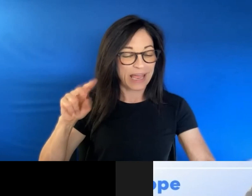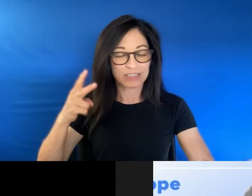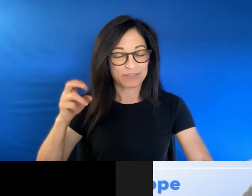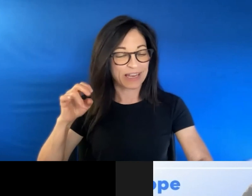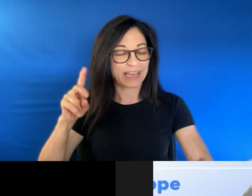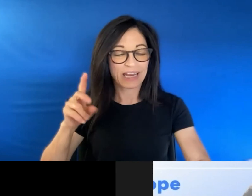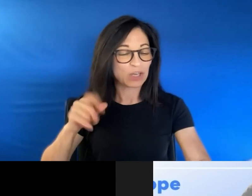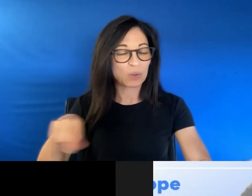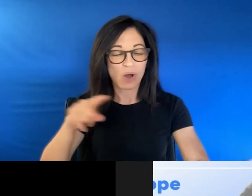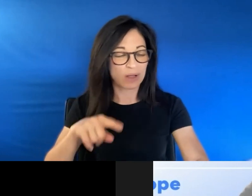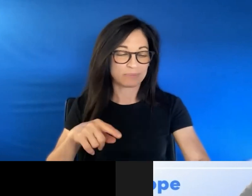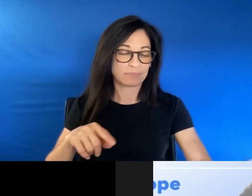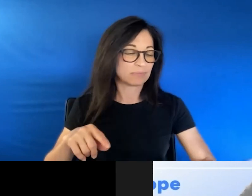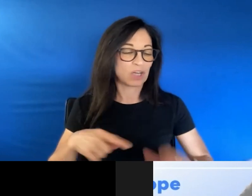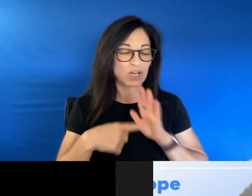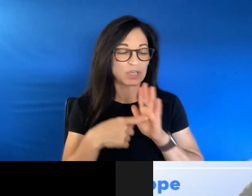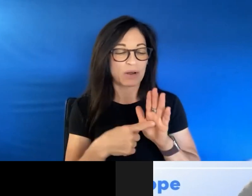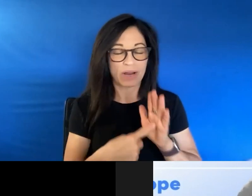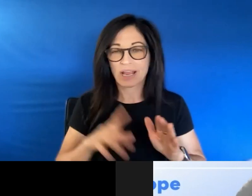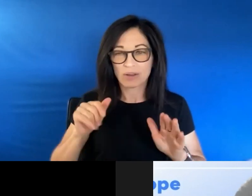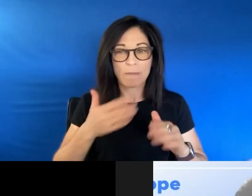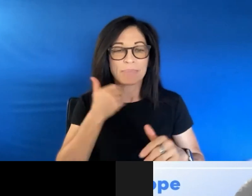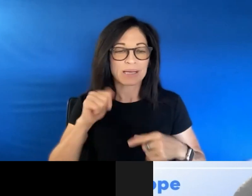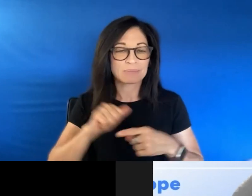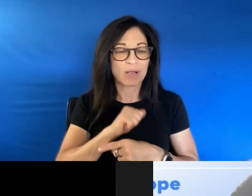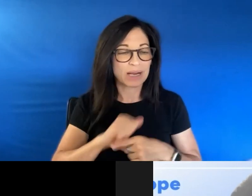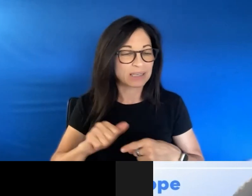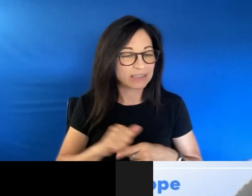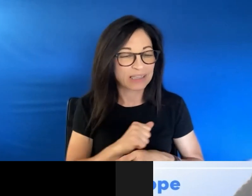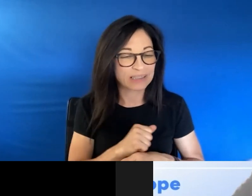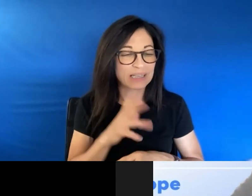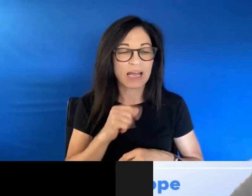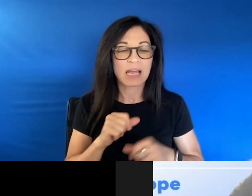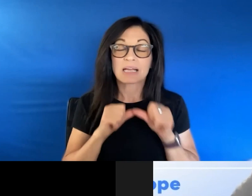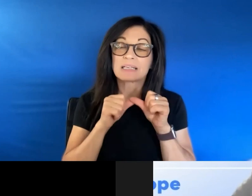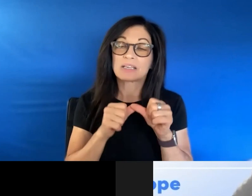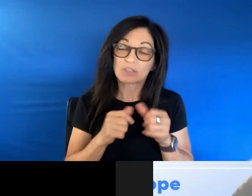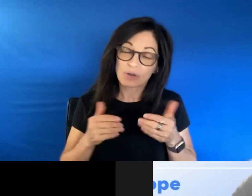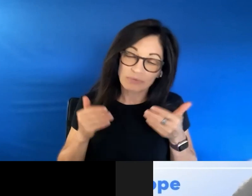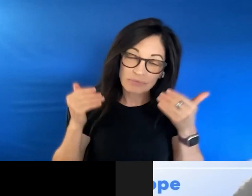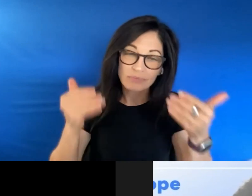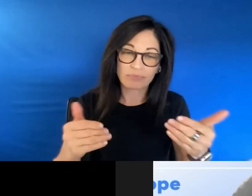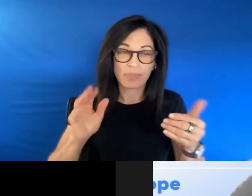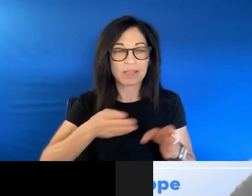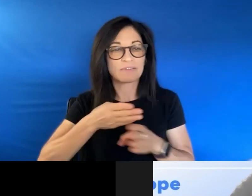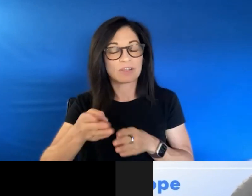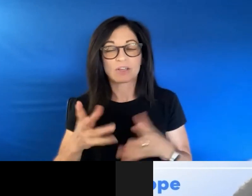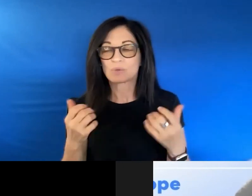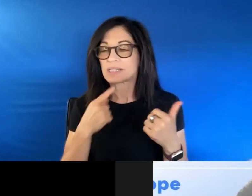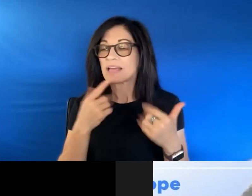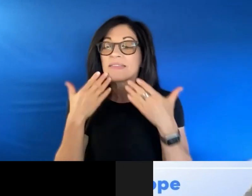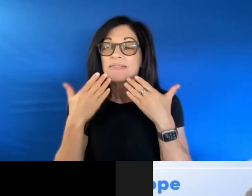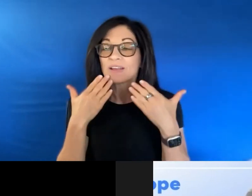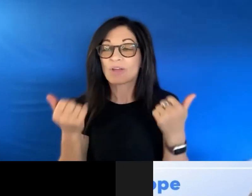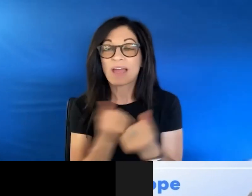ensuring that we're sharing best practices and continuing to advance the field. So I just want to say thank you to everyone on the call,